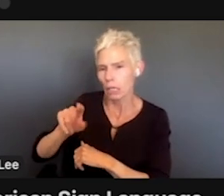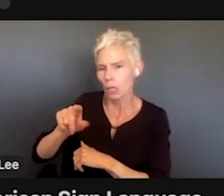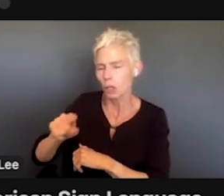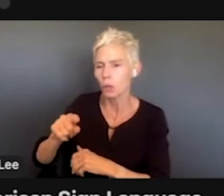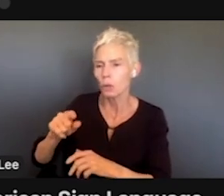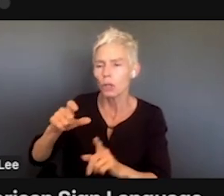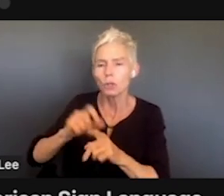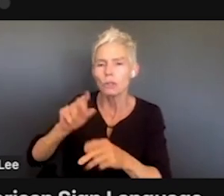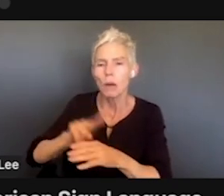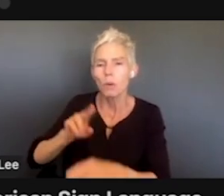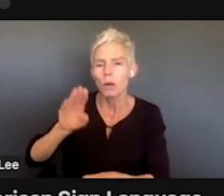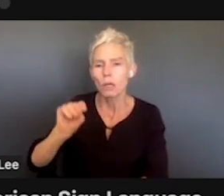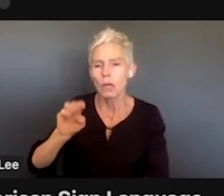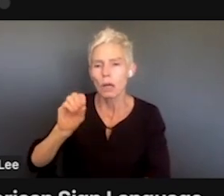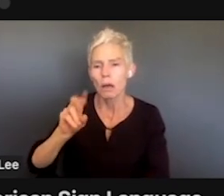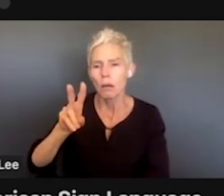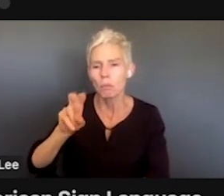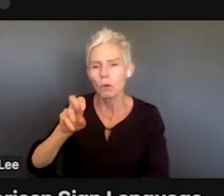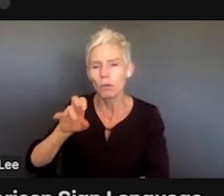and